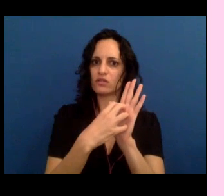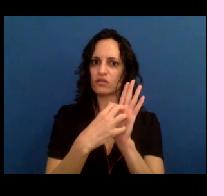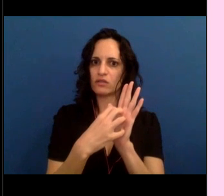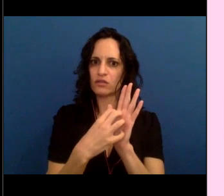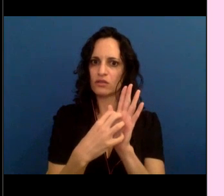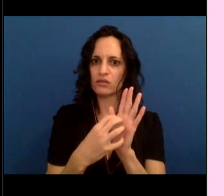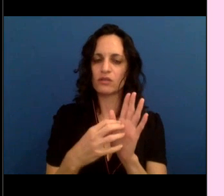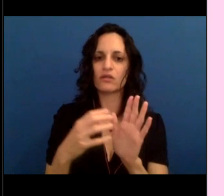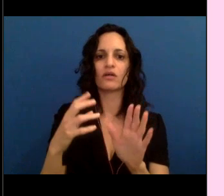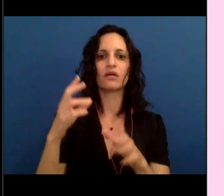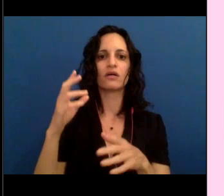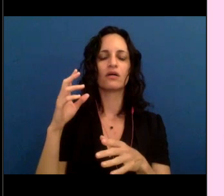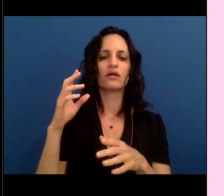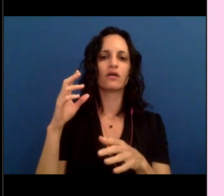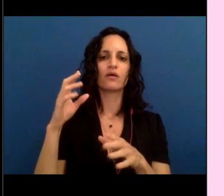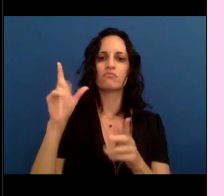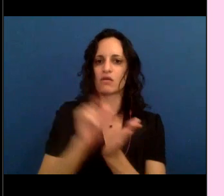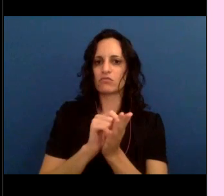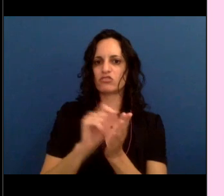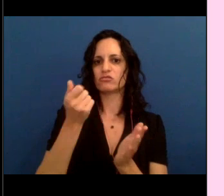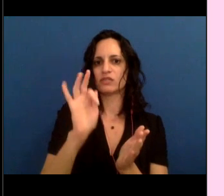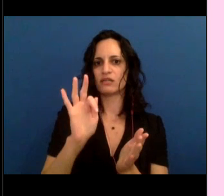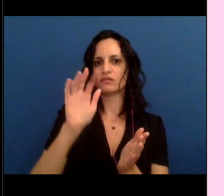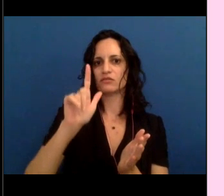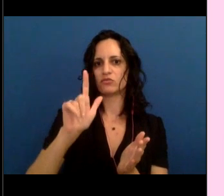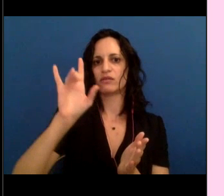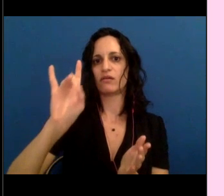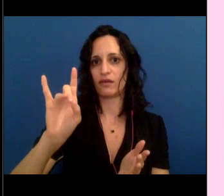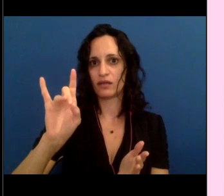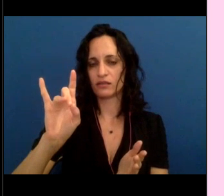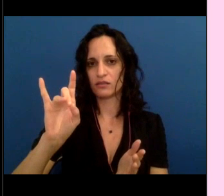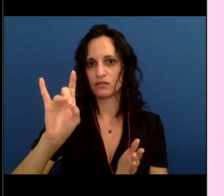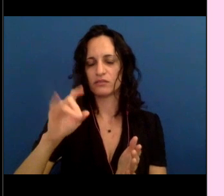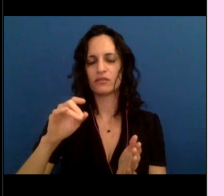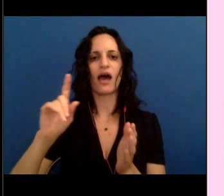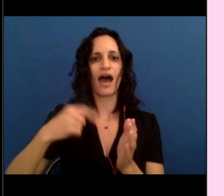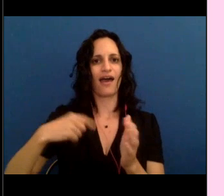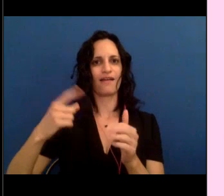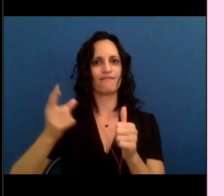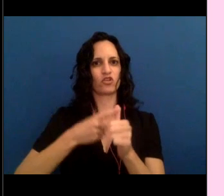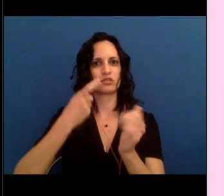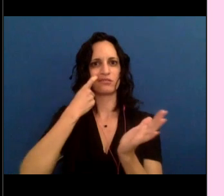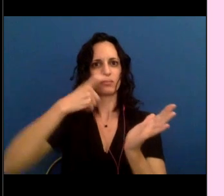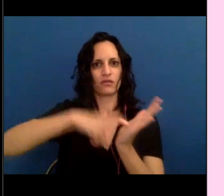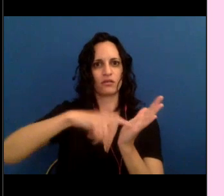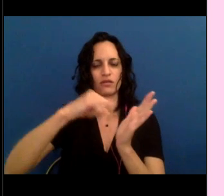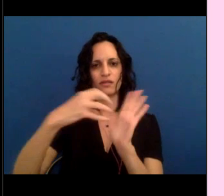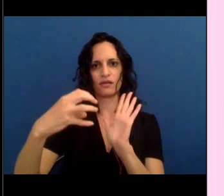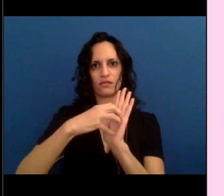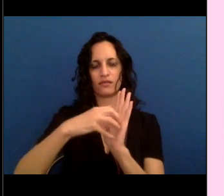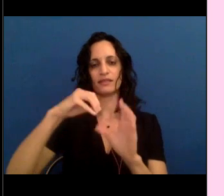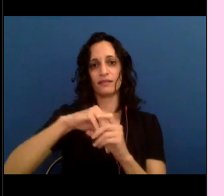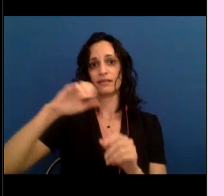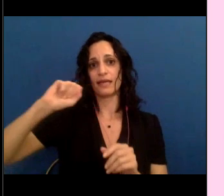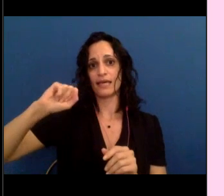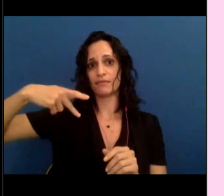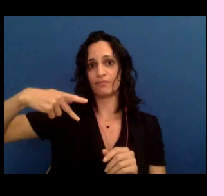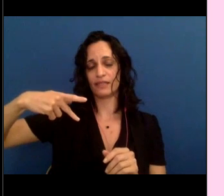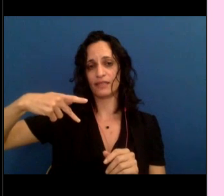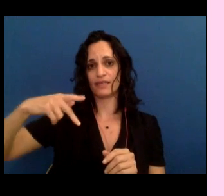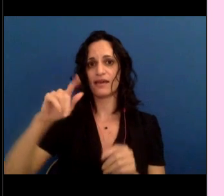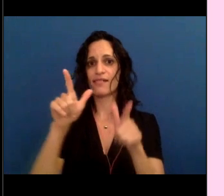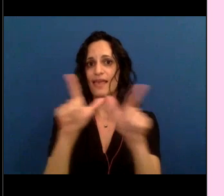Colored Me, published in 1928, that I first came across in an AP language and composition course when I was